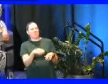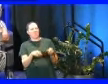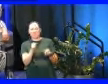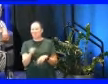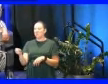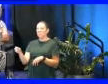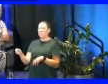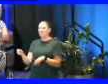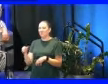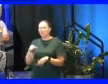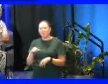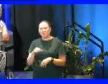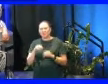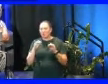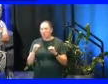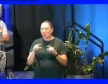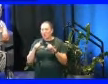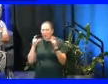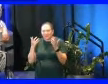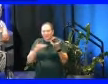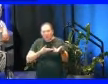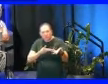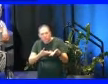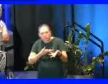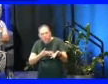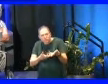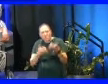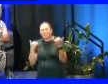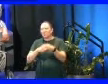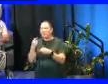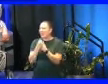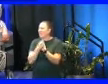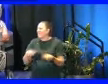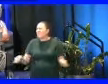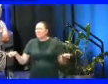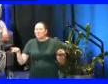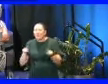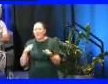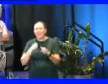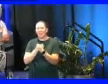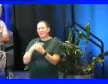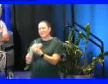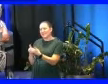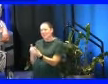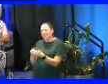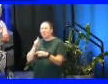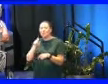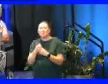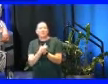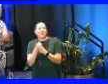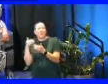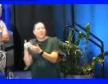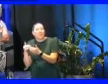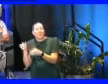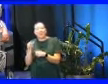give them a place, no mask. Today, I love each and every one of you. I love like I love my neighbor. You're supposed to love yourself, your neighbor like you